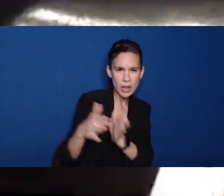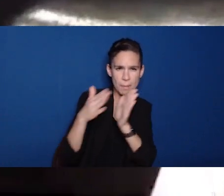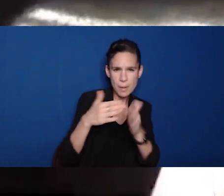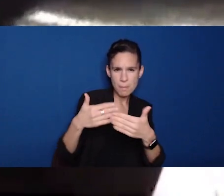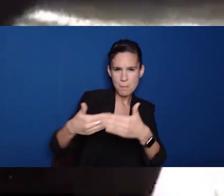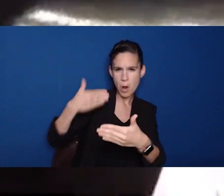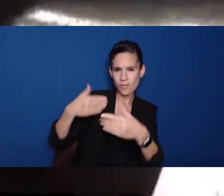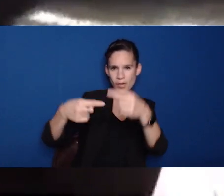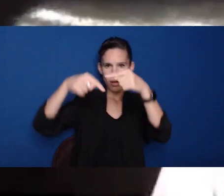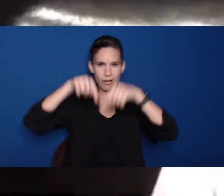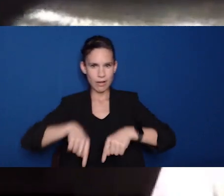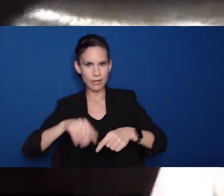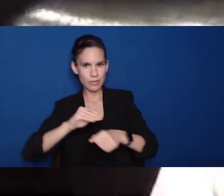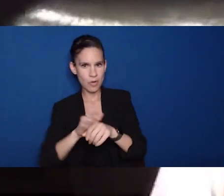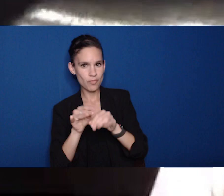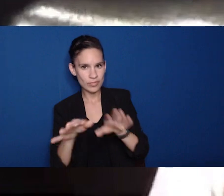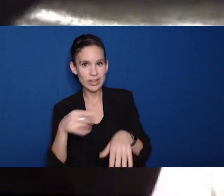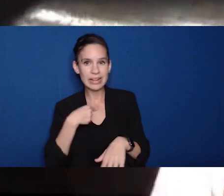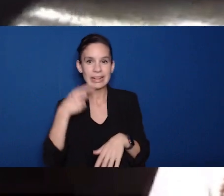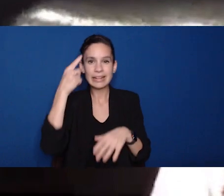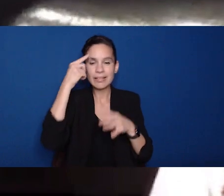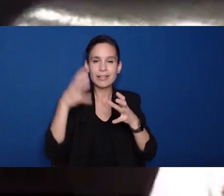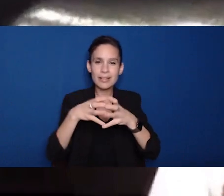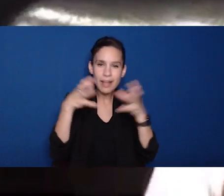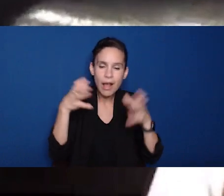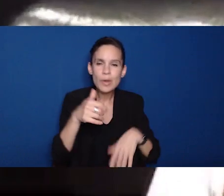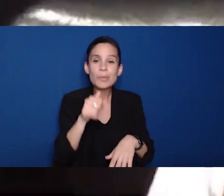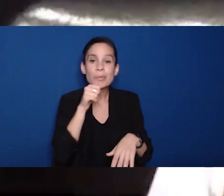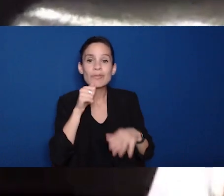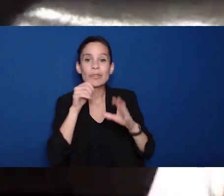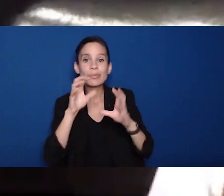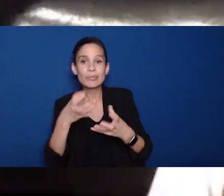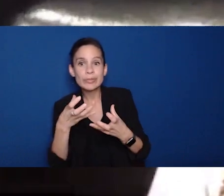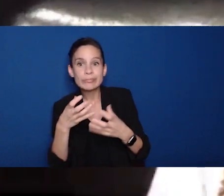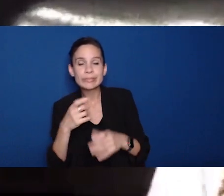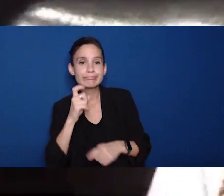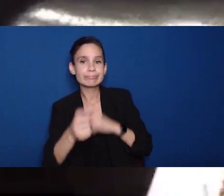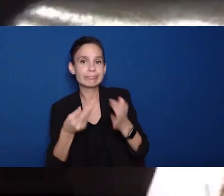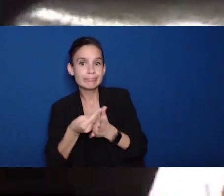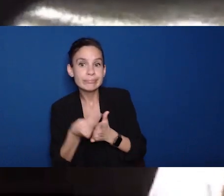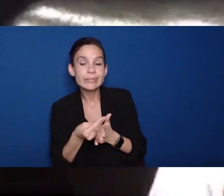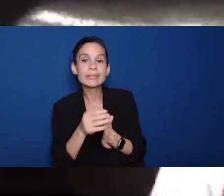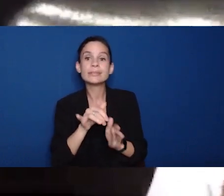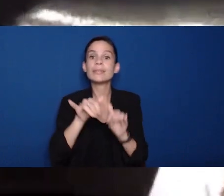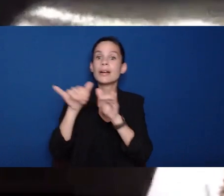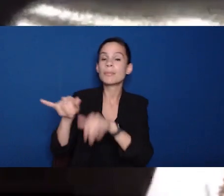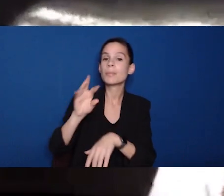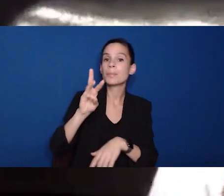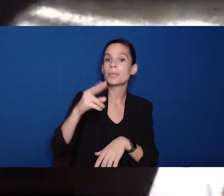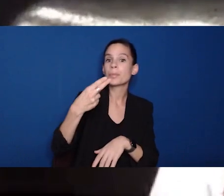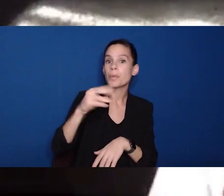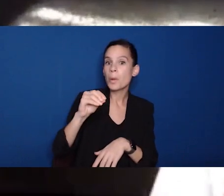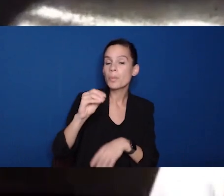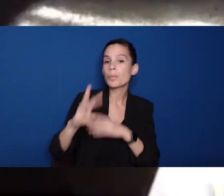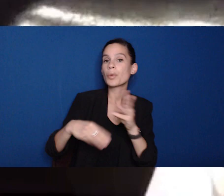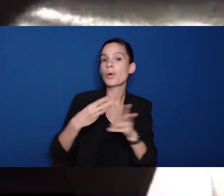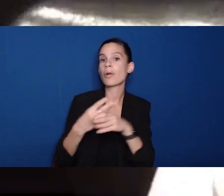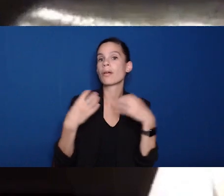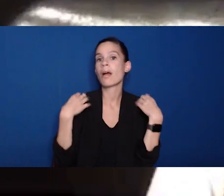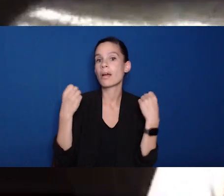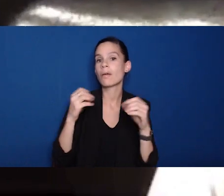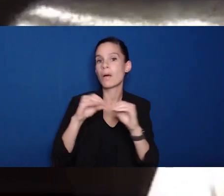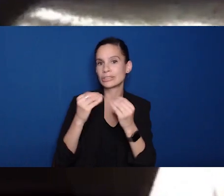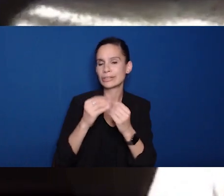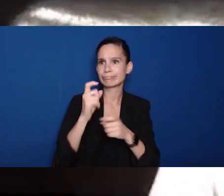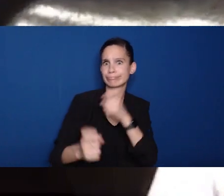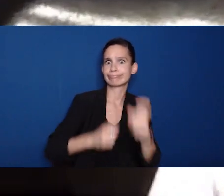of measures, especially with all the generous donations from private sector, even from the WHO and from international donors,